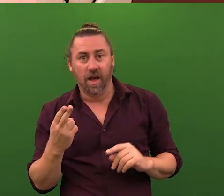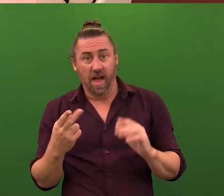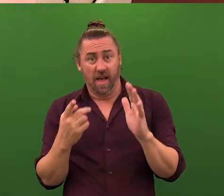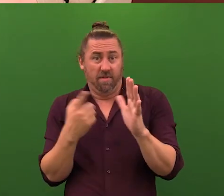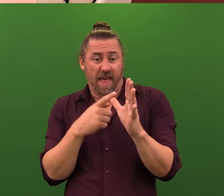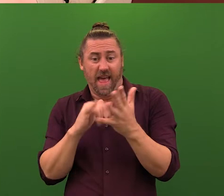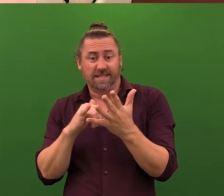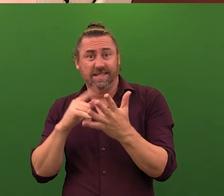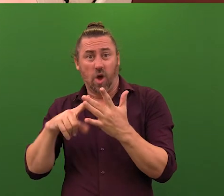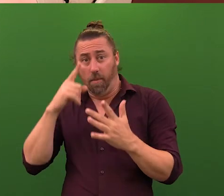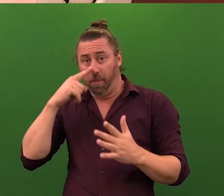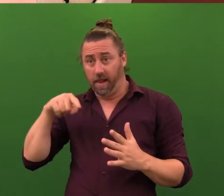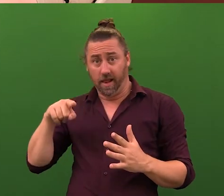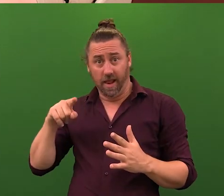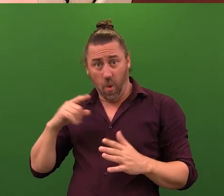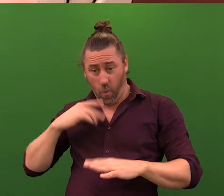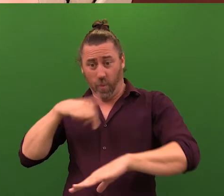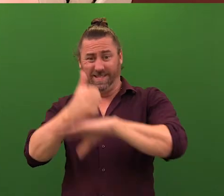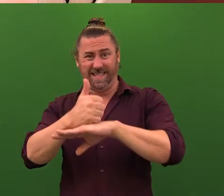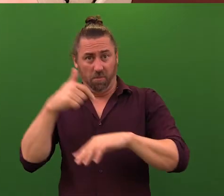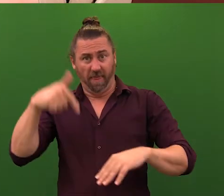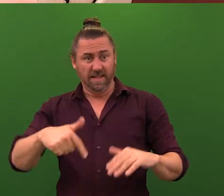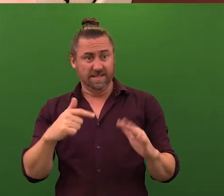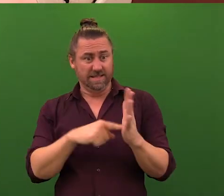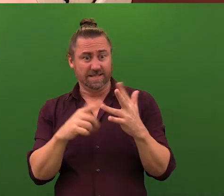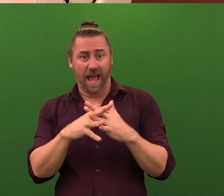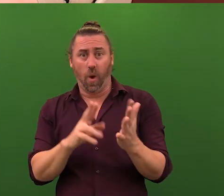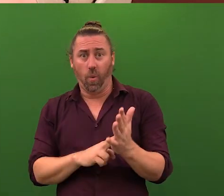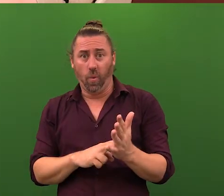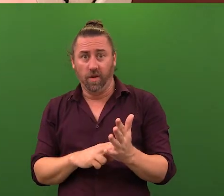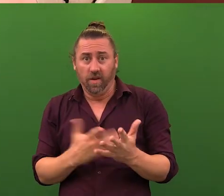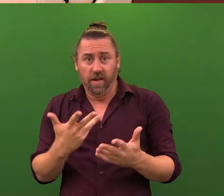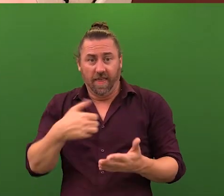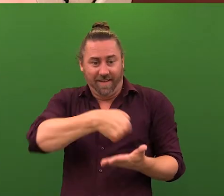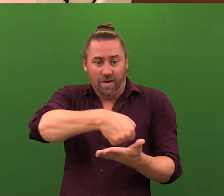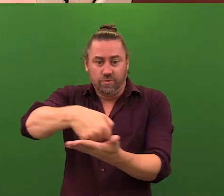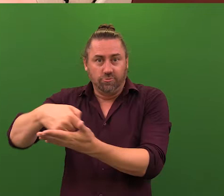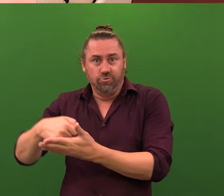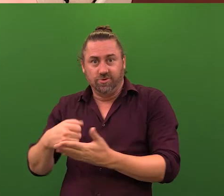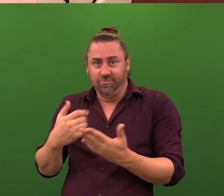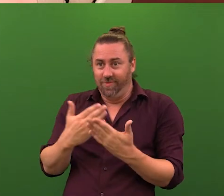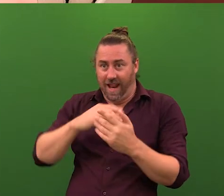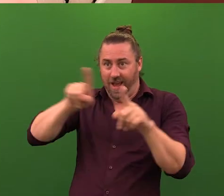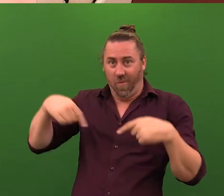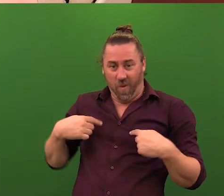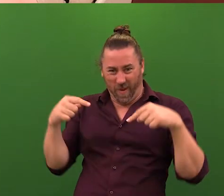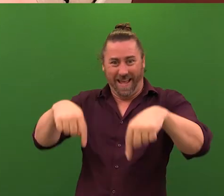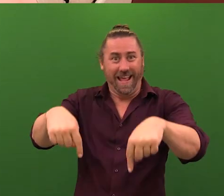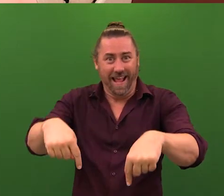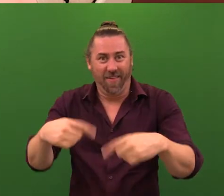South Sea Islanders laid the foundation for this town. But I hope the